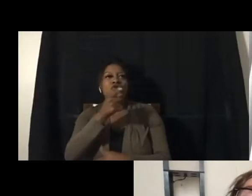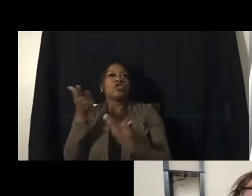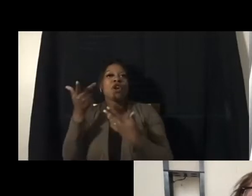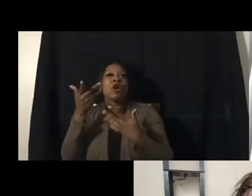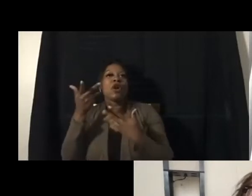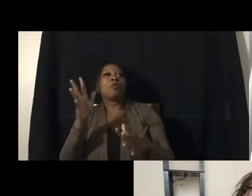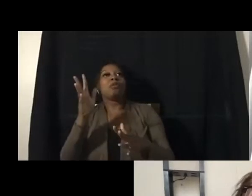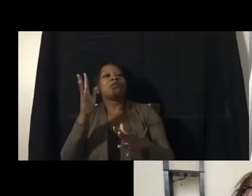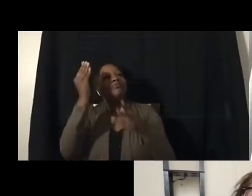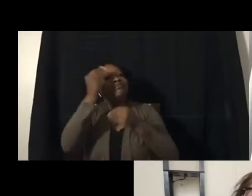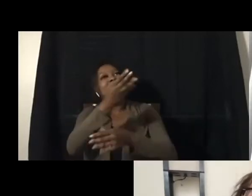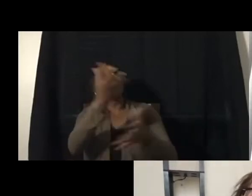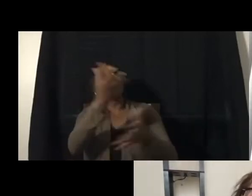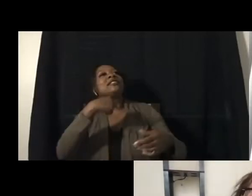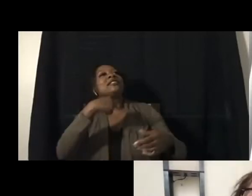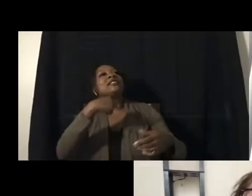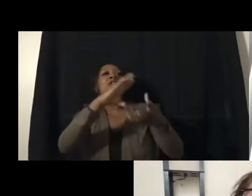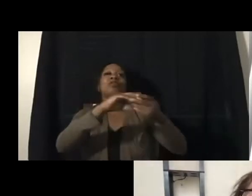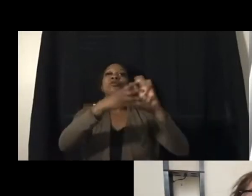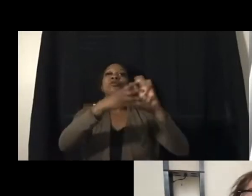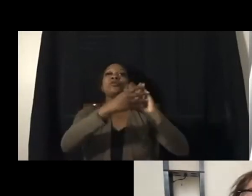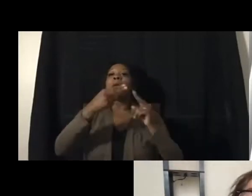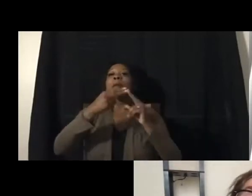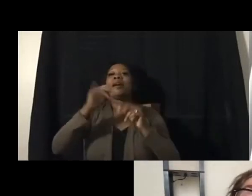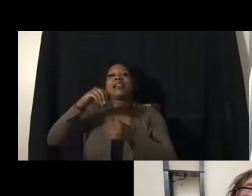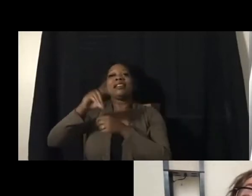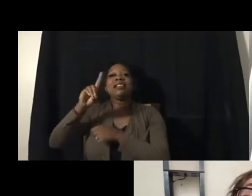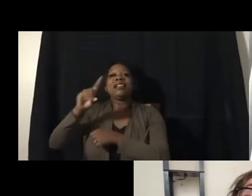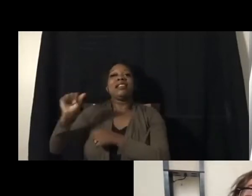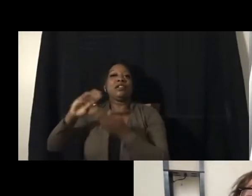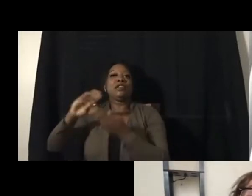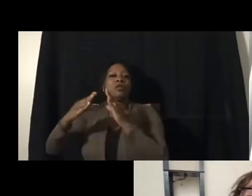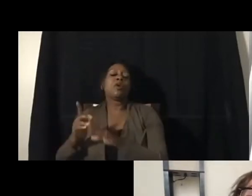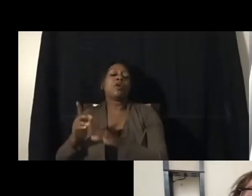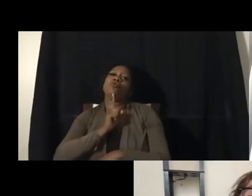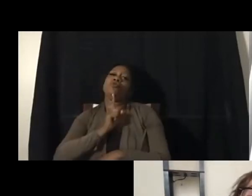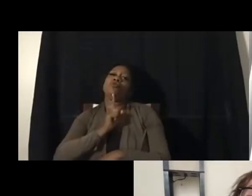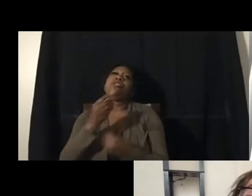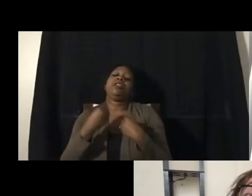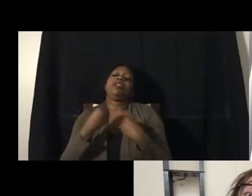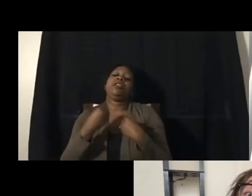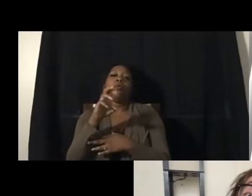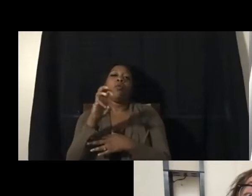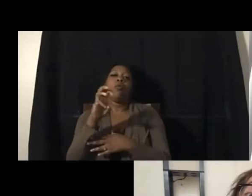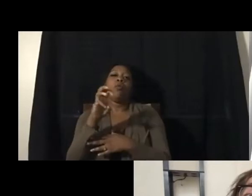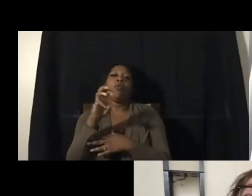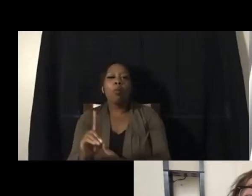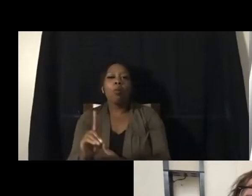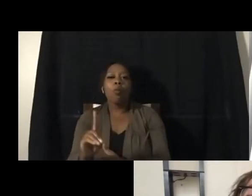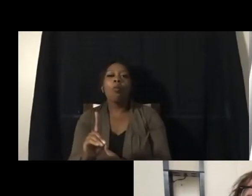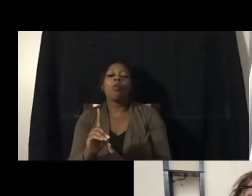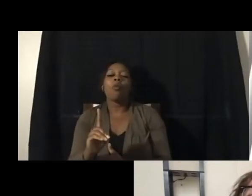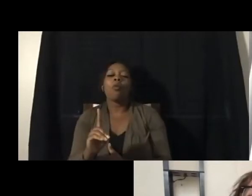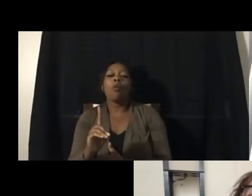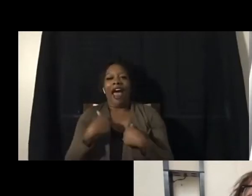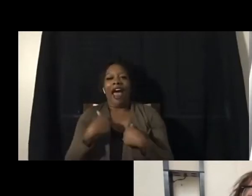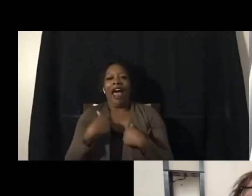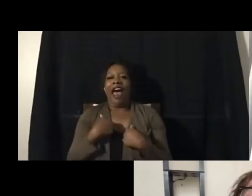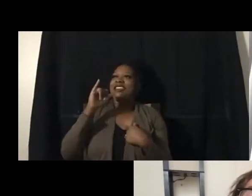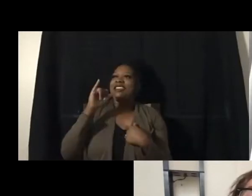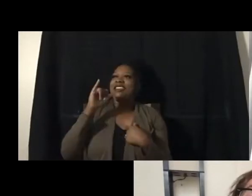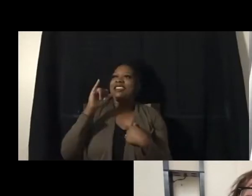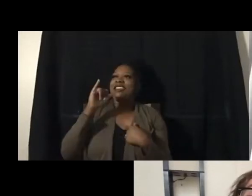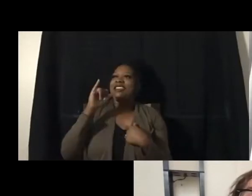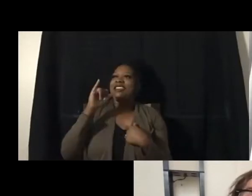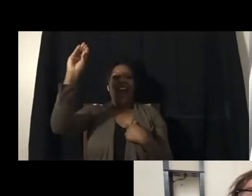screen. So it's really rewarding to kind of be that guy to, you